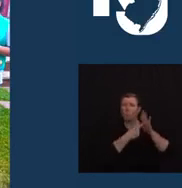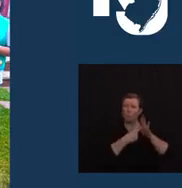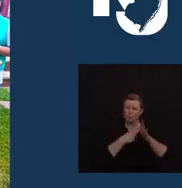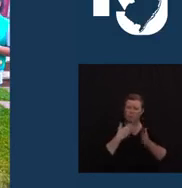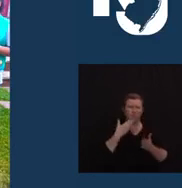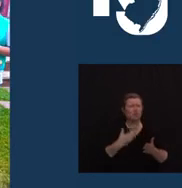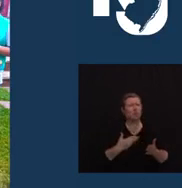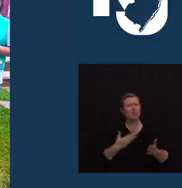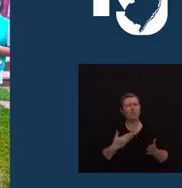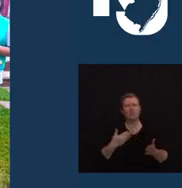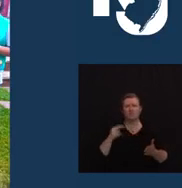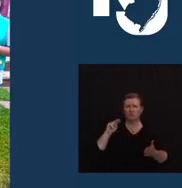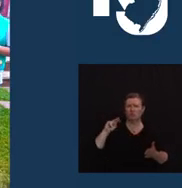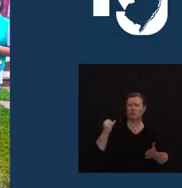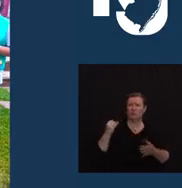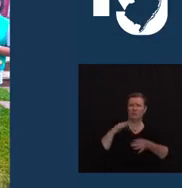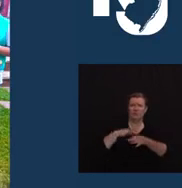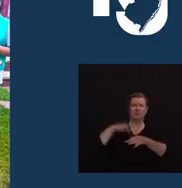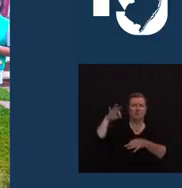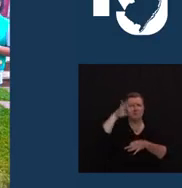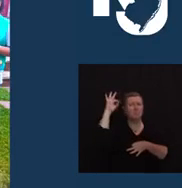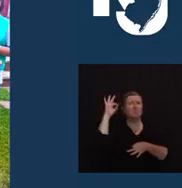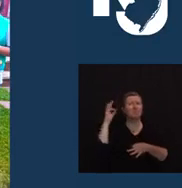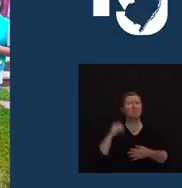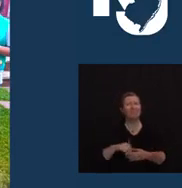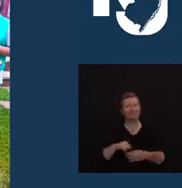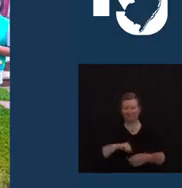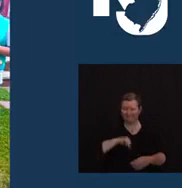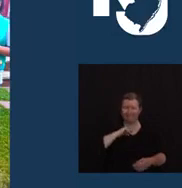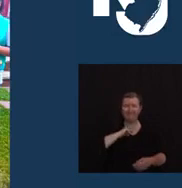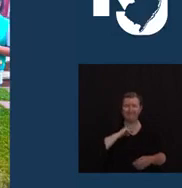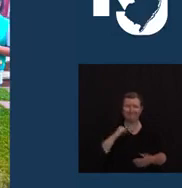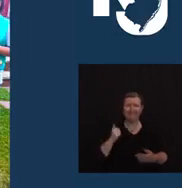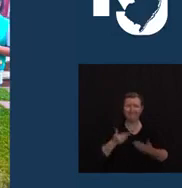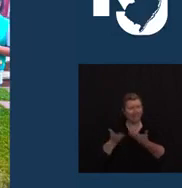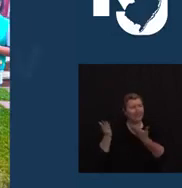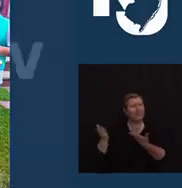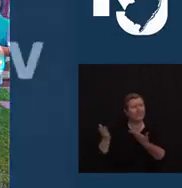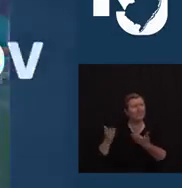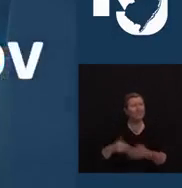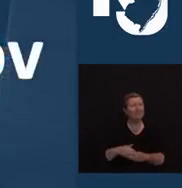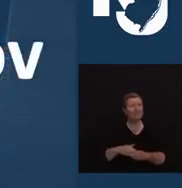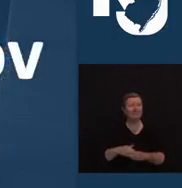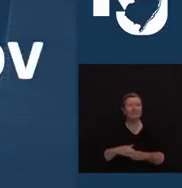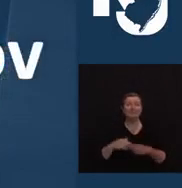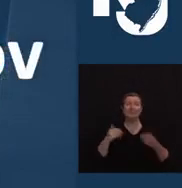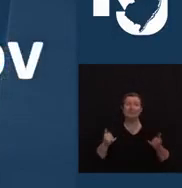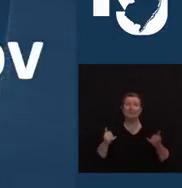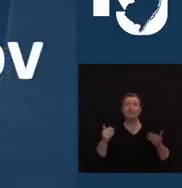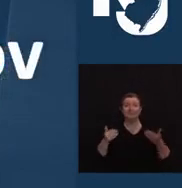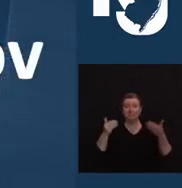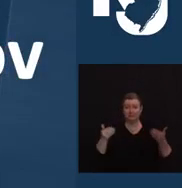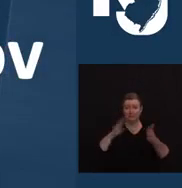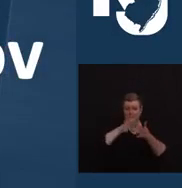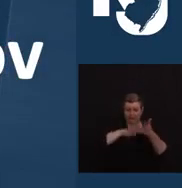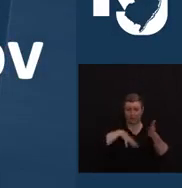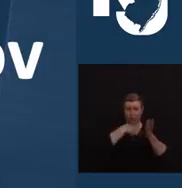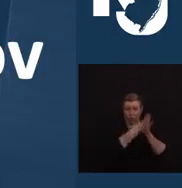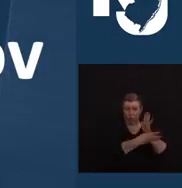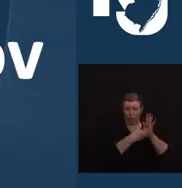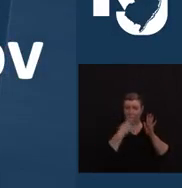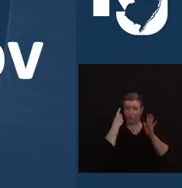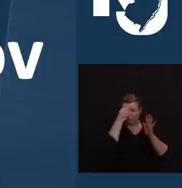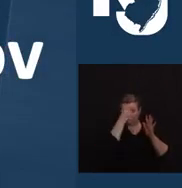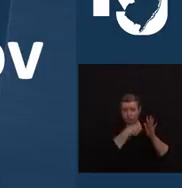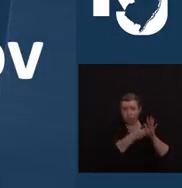all incredibly proud. Now, a quick reminder that we will be back here on Wednesday for one more pre-Labor